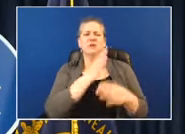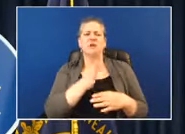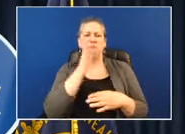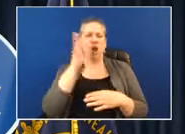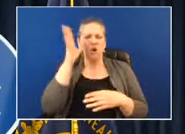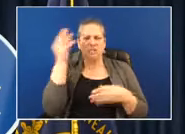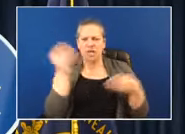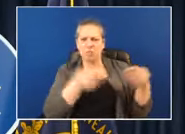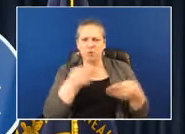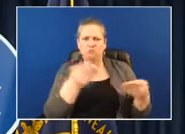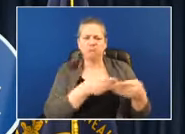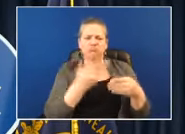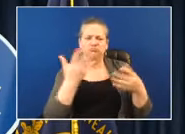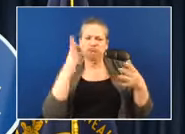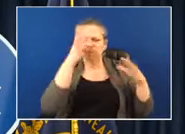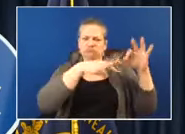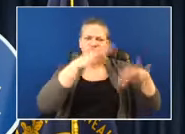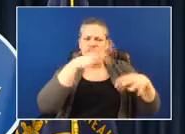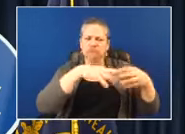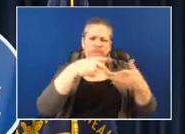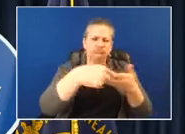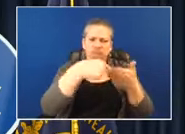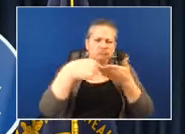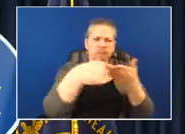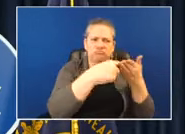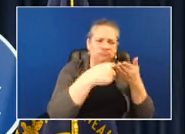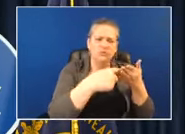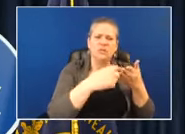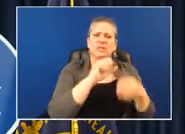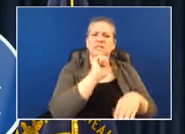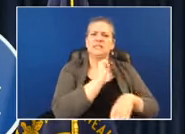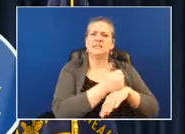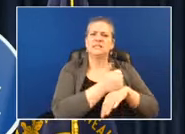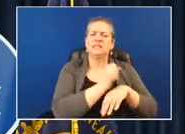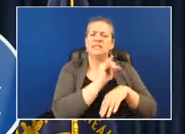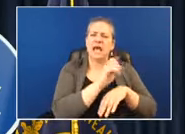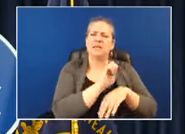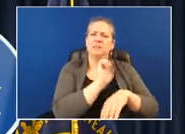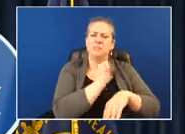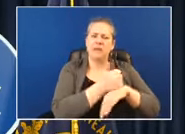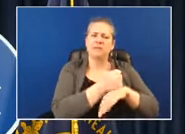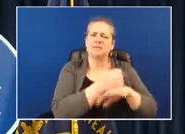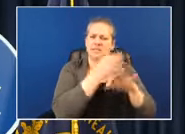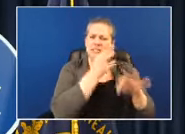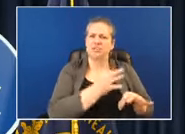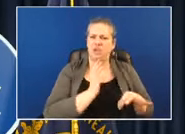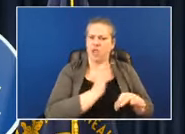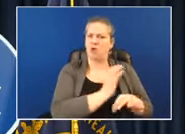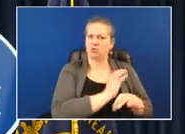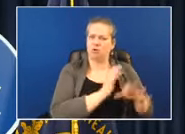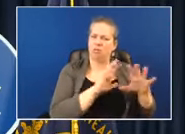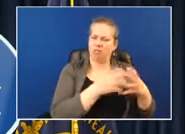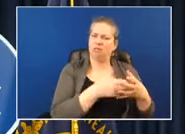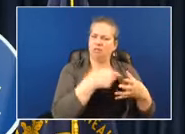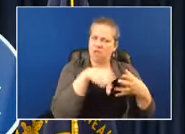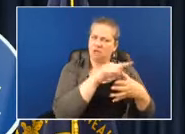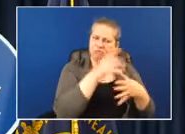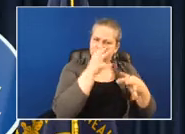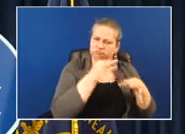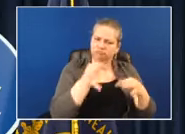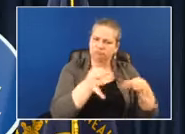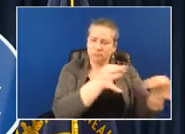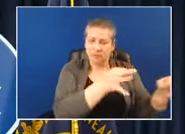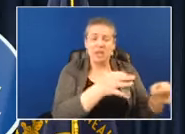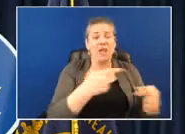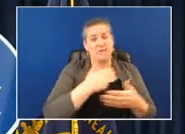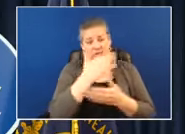meeting, and any portion that a site-based decision-making council would have in it. Now, there are specific requirements. Yes, there's chance